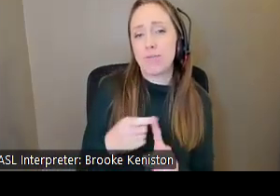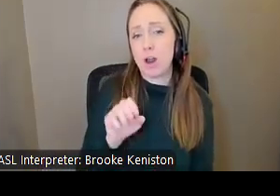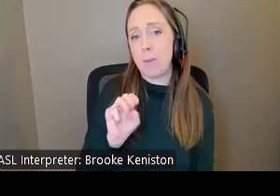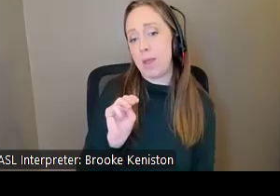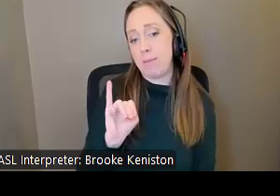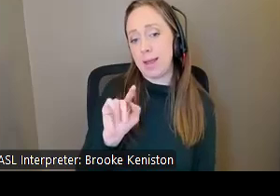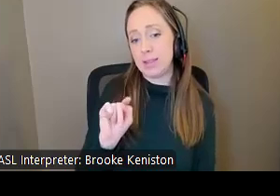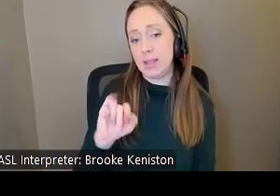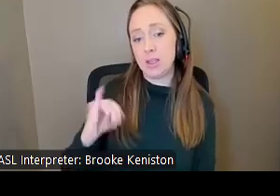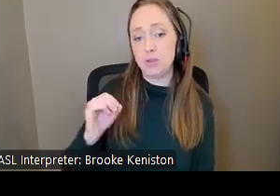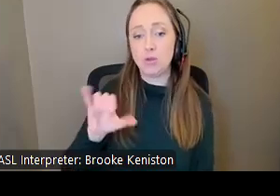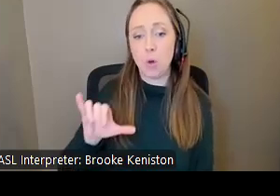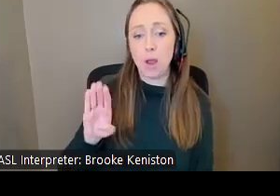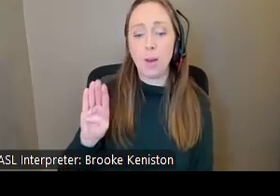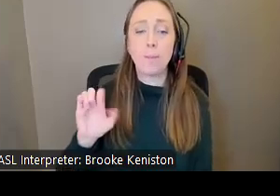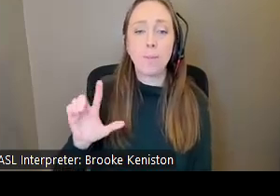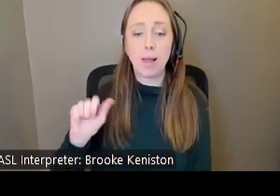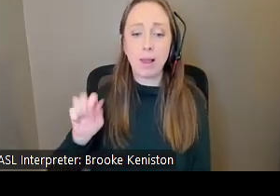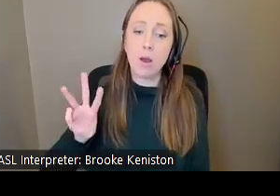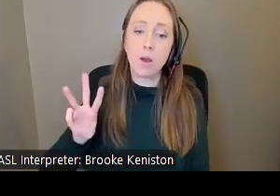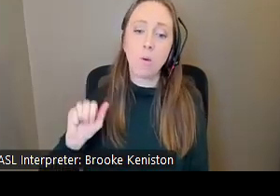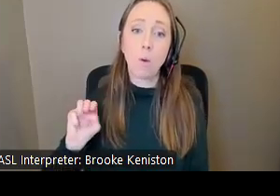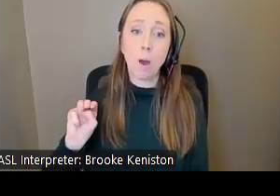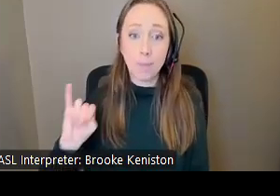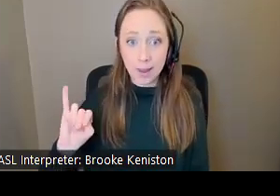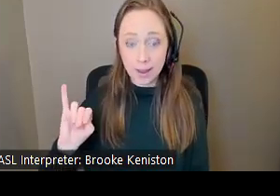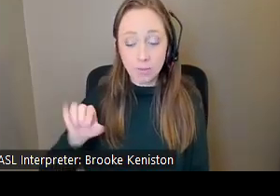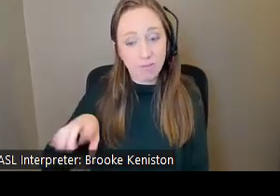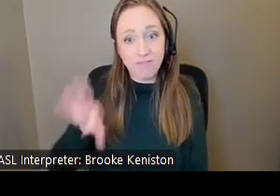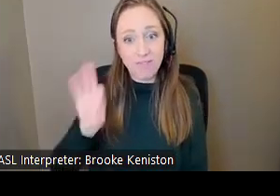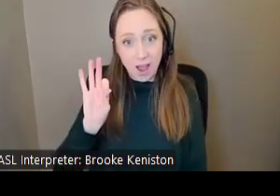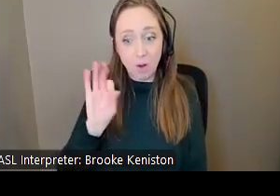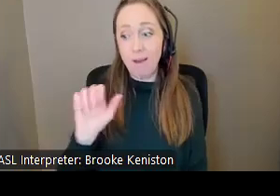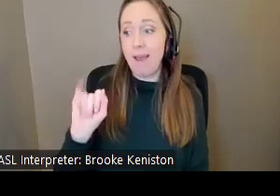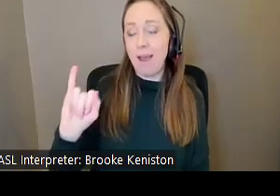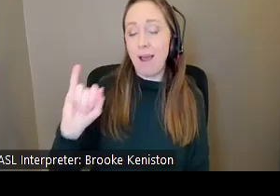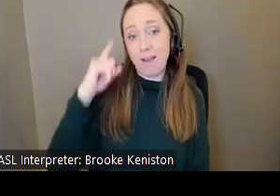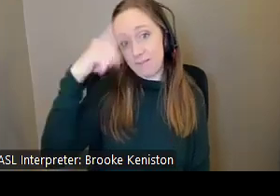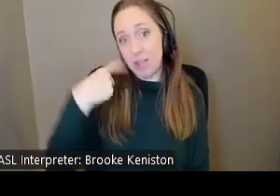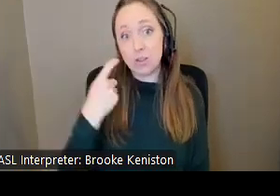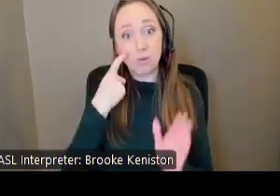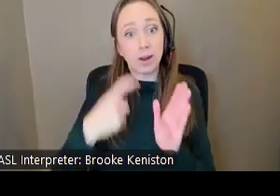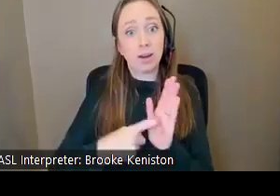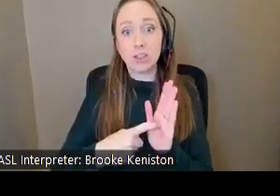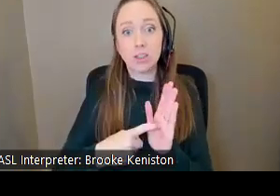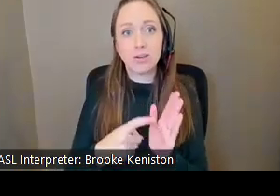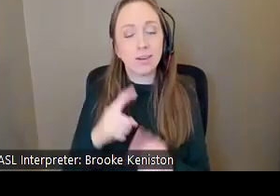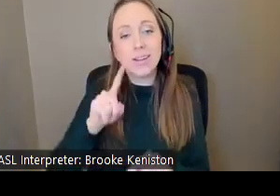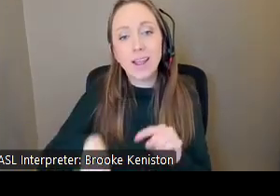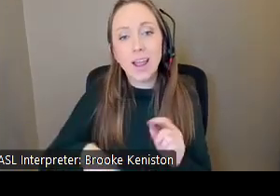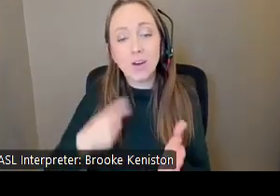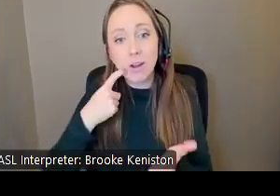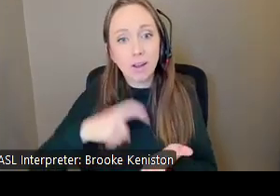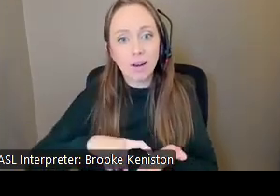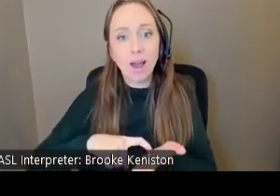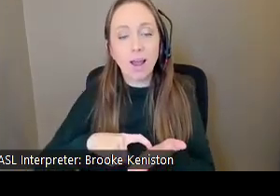facial recognition software could not recognize dark-skinned faces, including faces of Michelle Obama, Oprah Winfrey, people